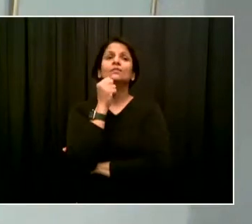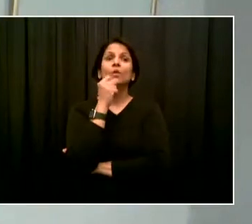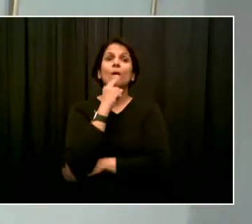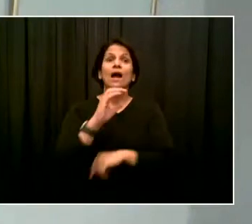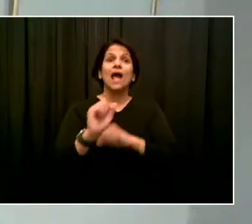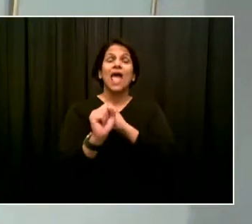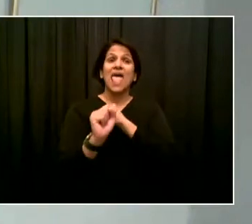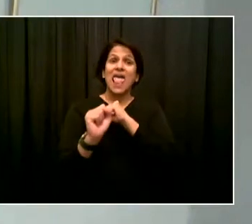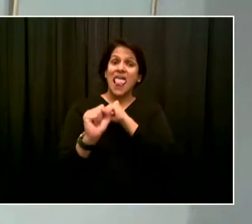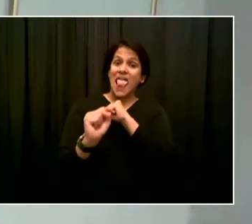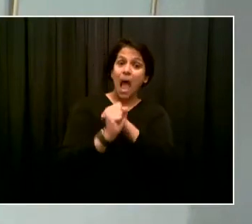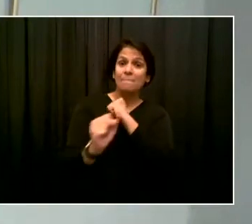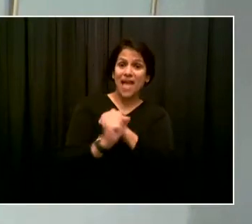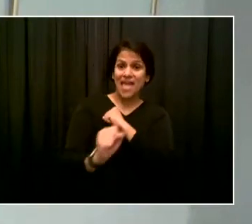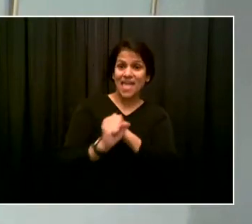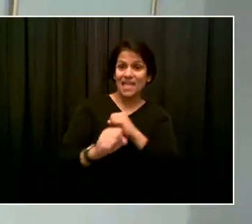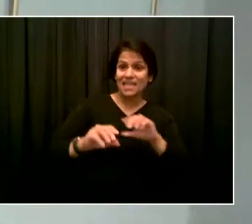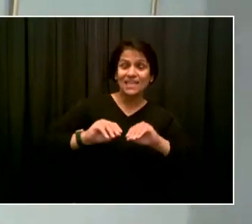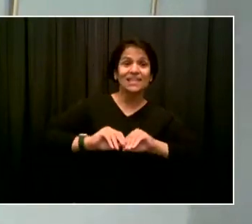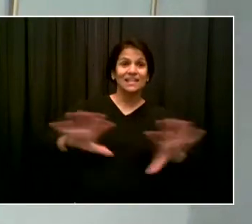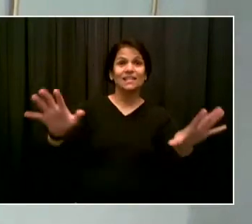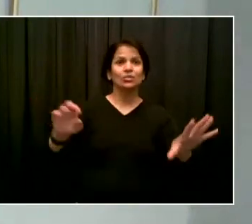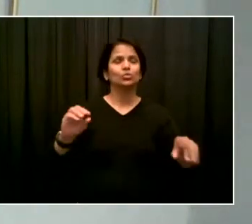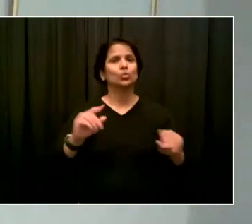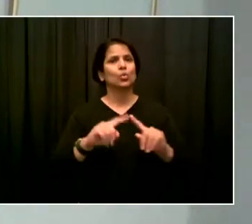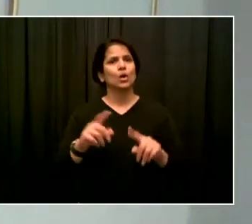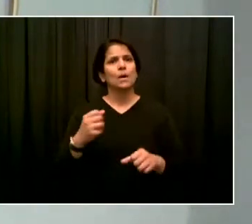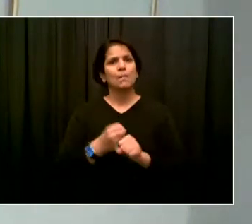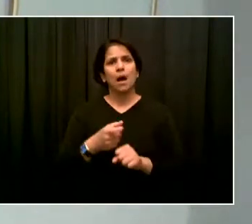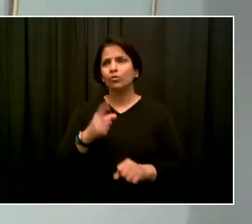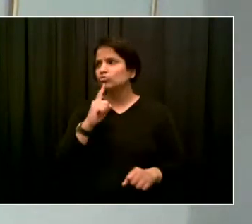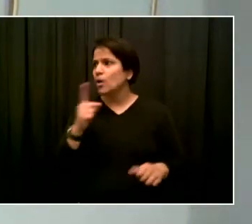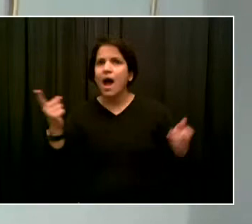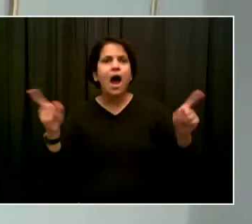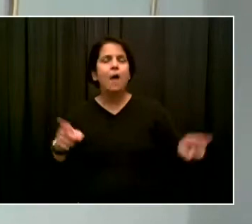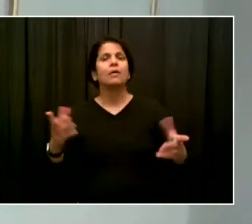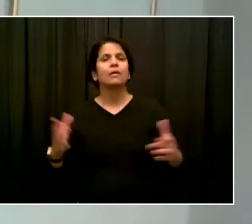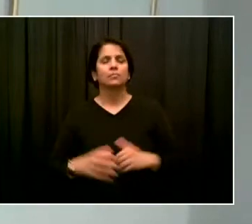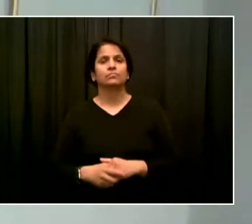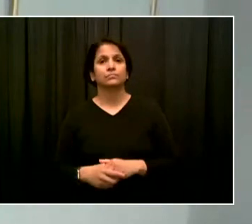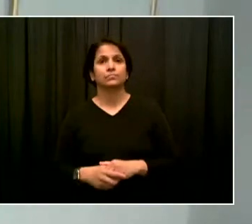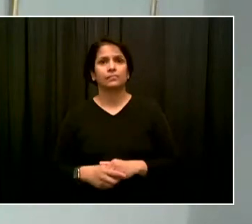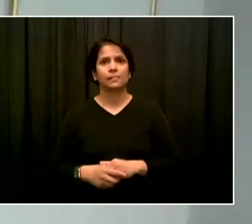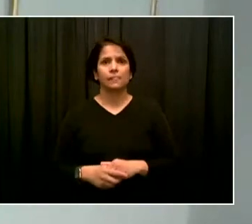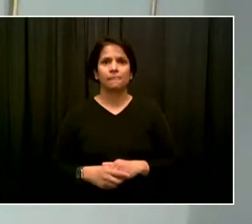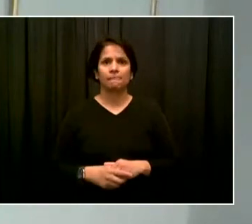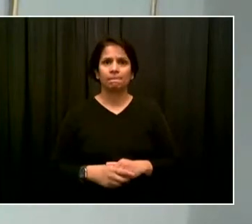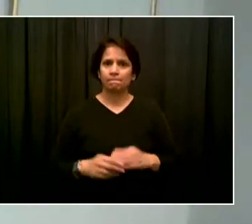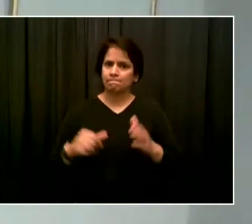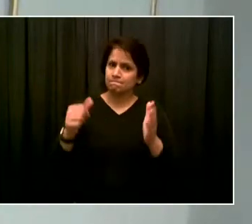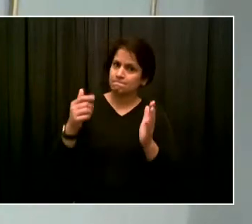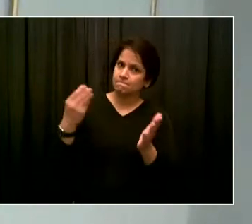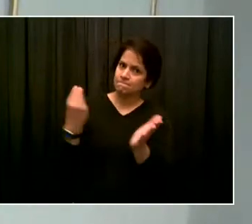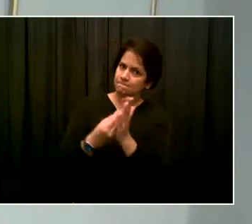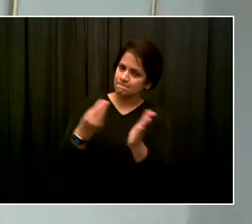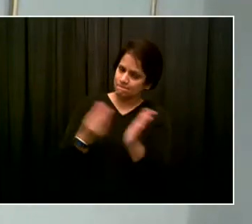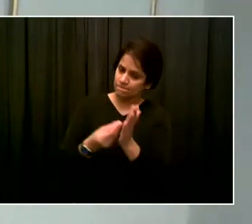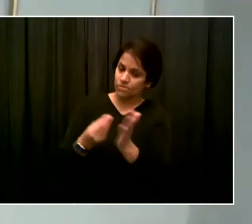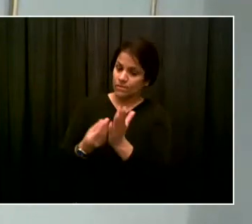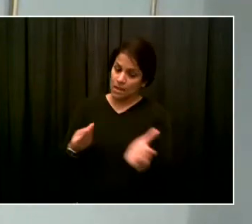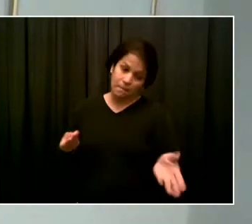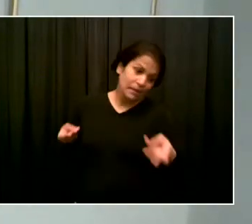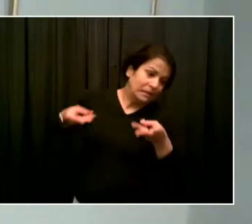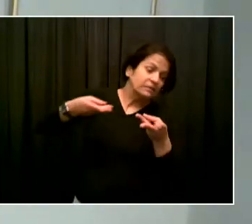not only be comfortable, but confident in using this ranked choice ballot. And not only are we a